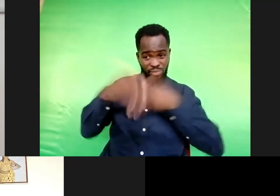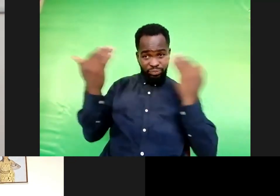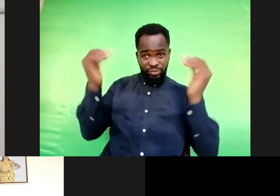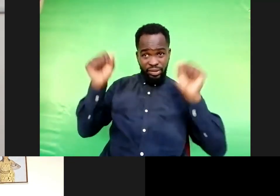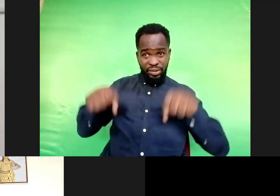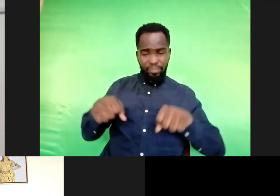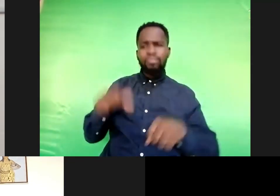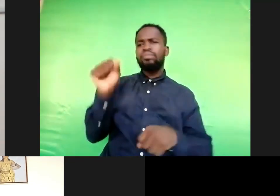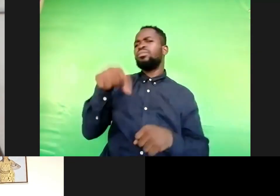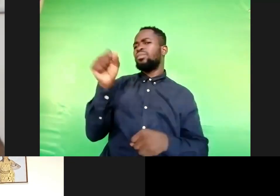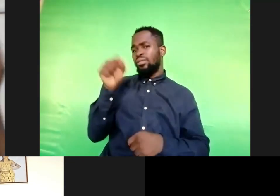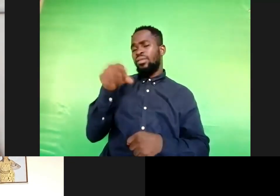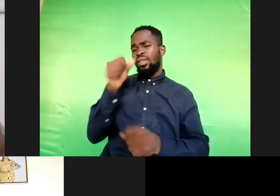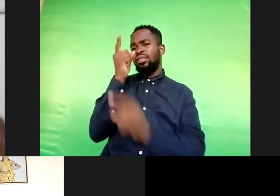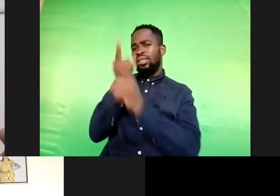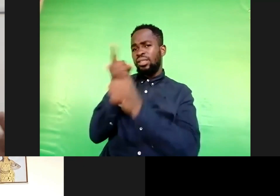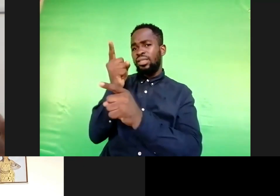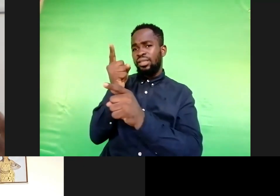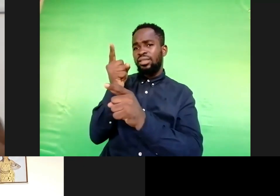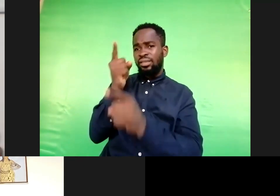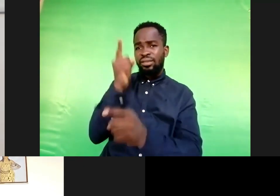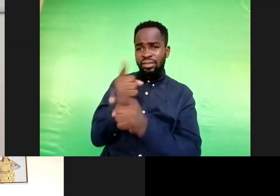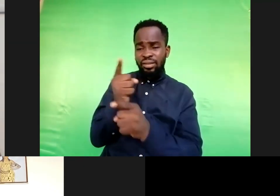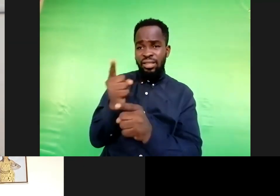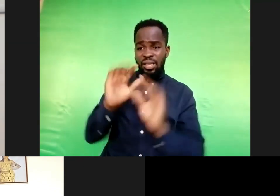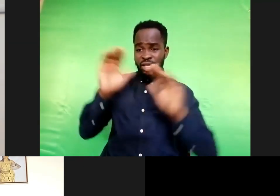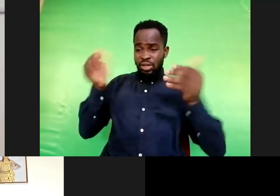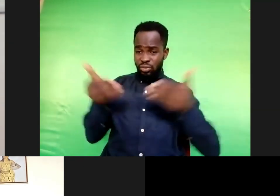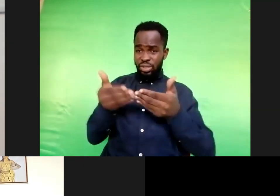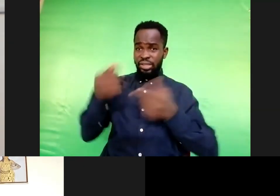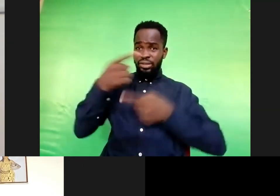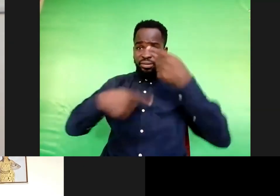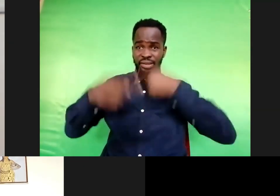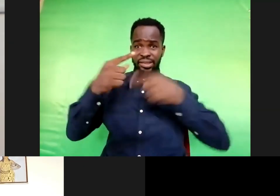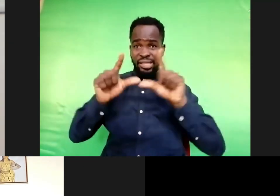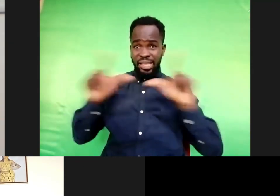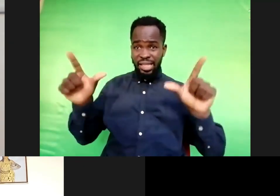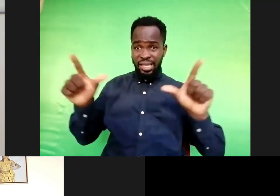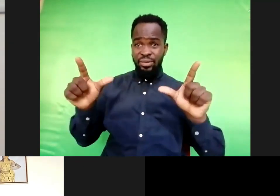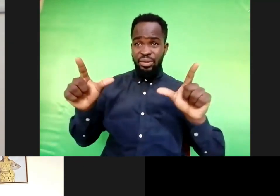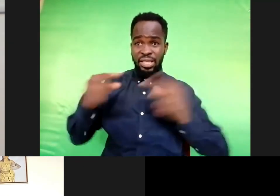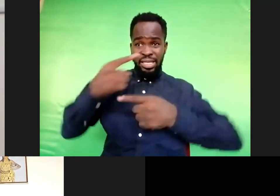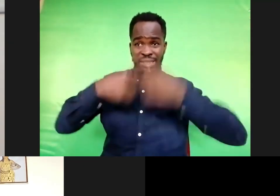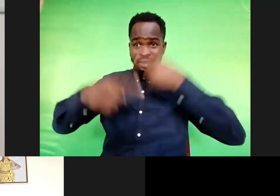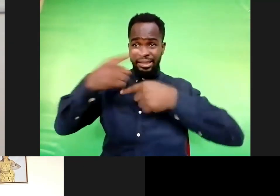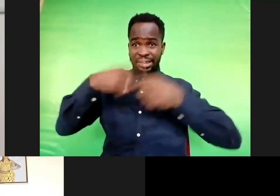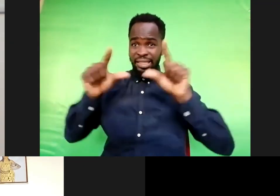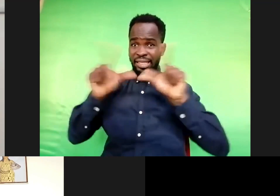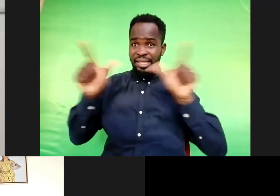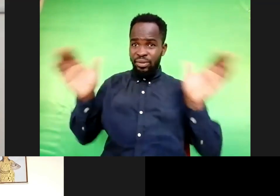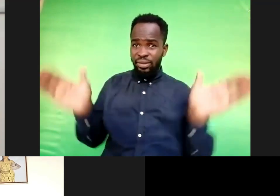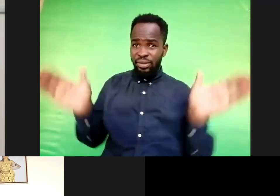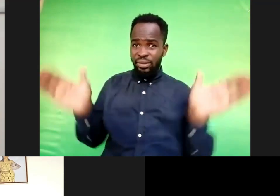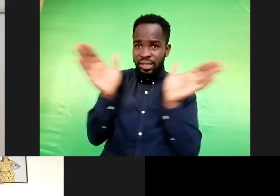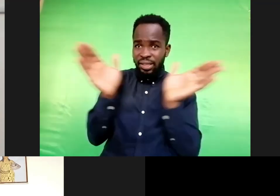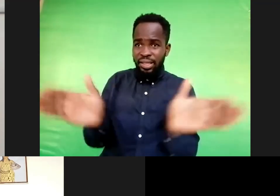exactly, because with the introduction of sign language, you know, sign language encourages them to face